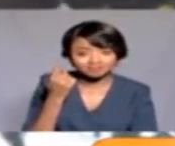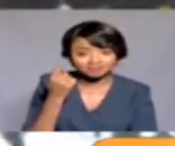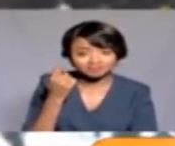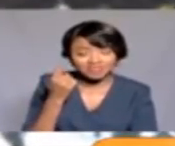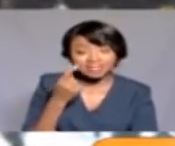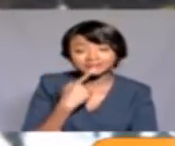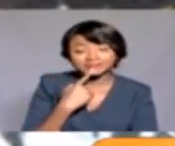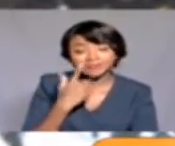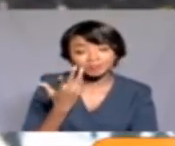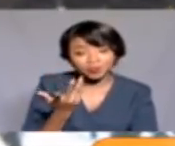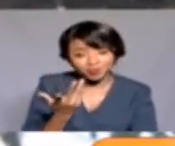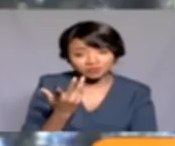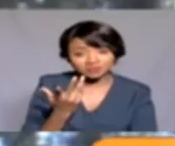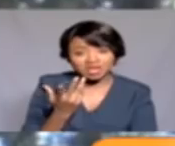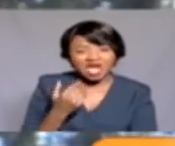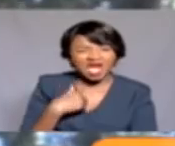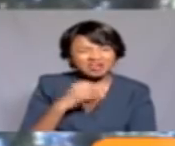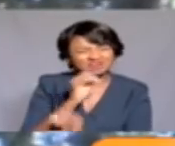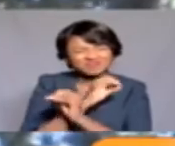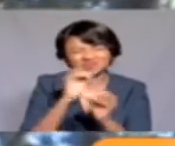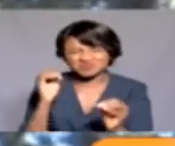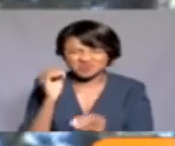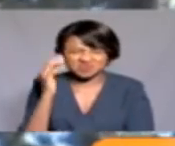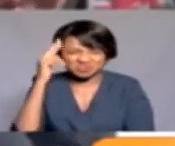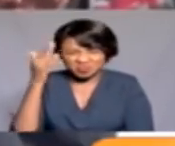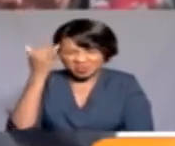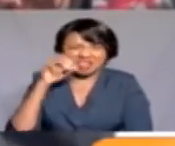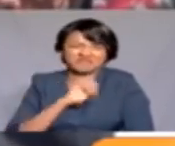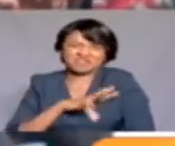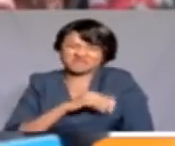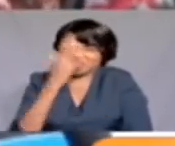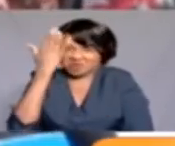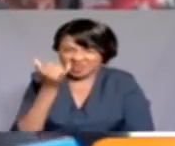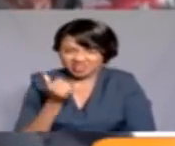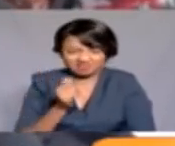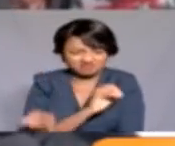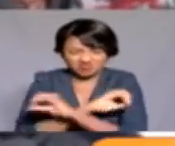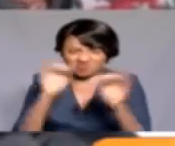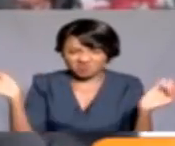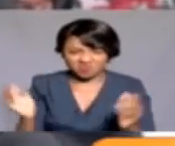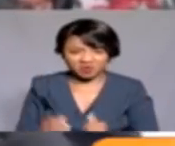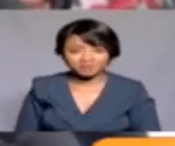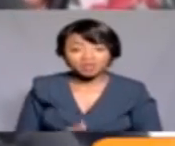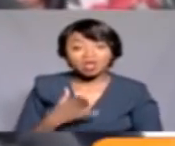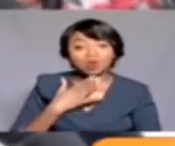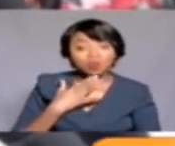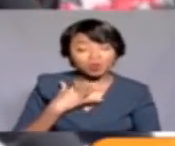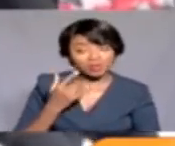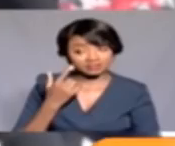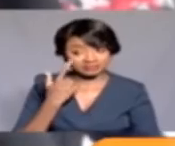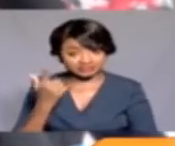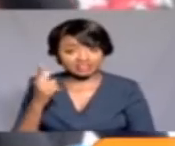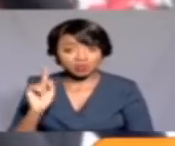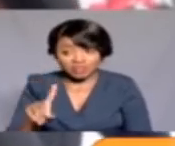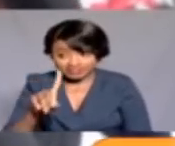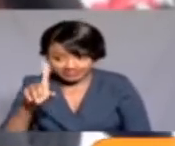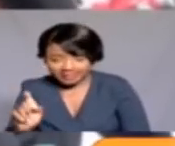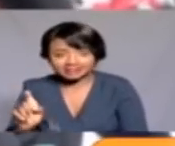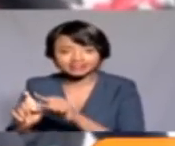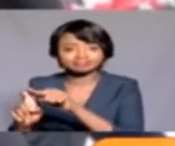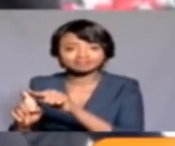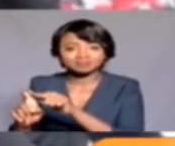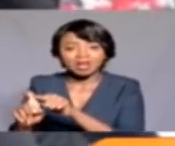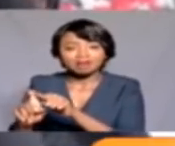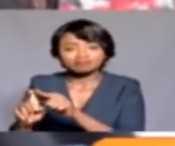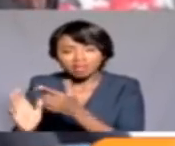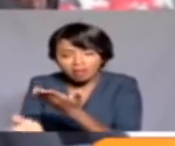however, says there is no reason to fear the birds. Tunataka kuhakikisha kuwa tunafanya sampling ya hizi popo ziko hapa. Kuhakikisha